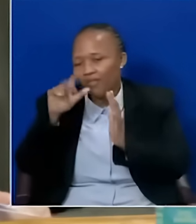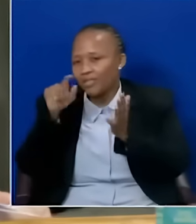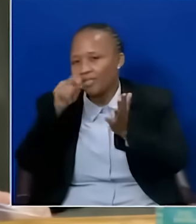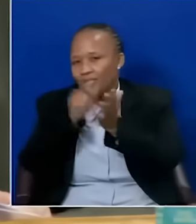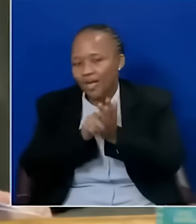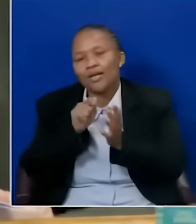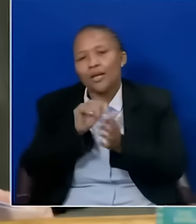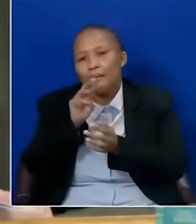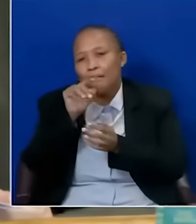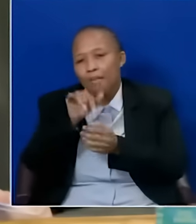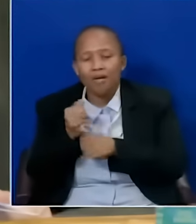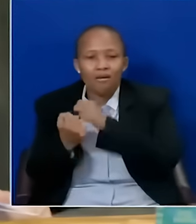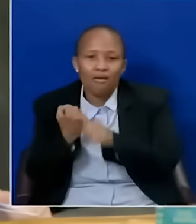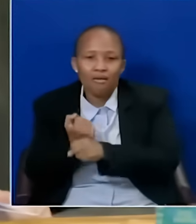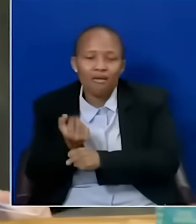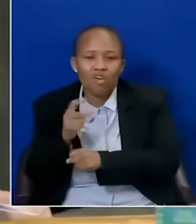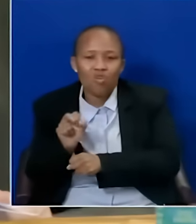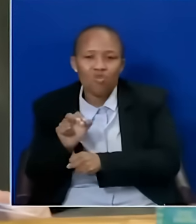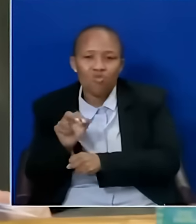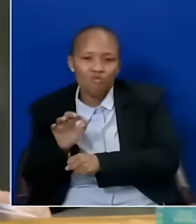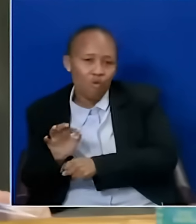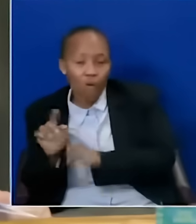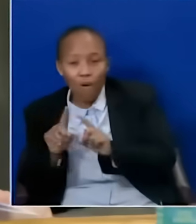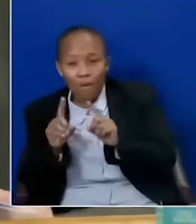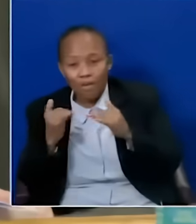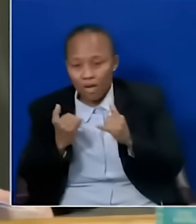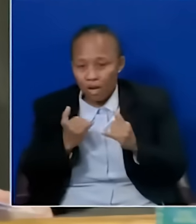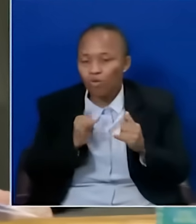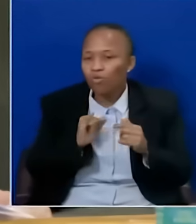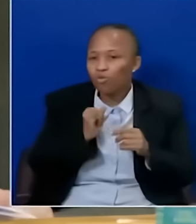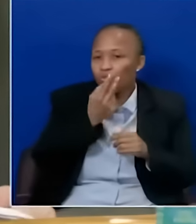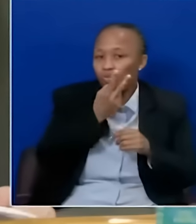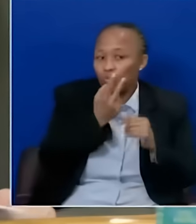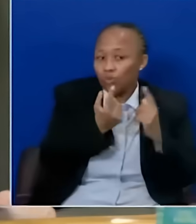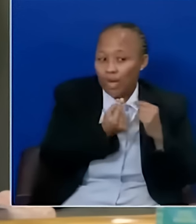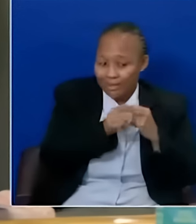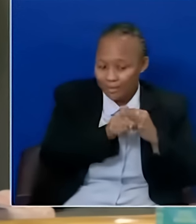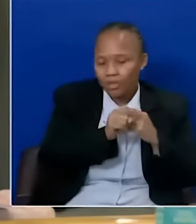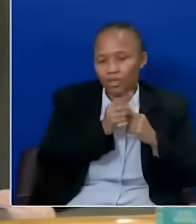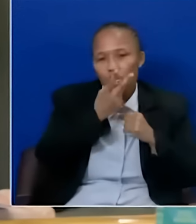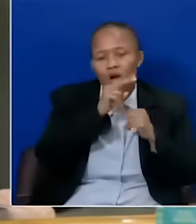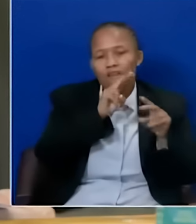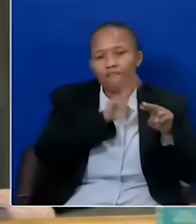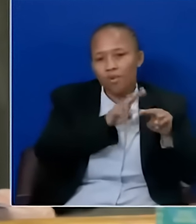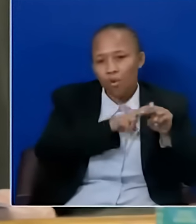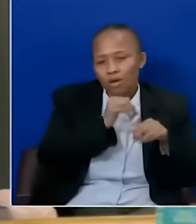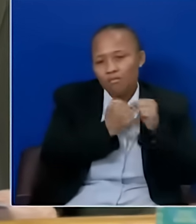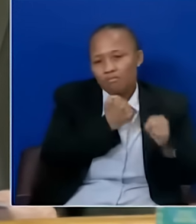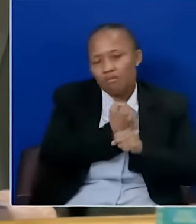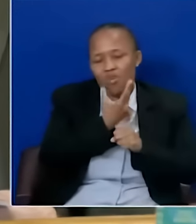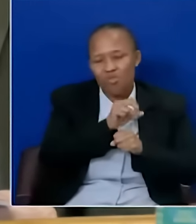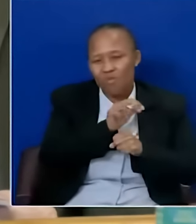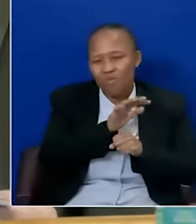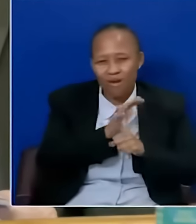in October 2024, February 2025. Why the two different procedures?